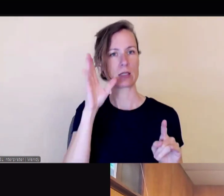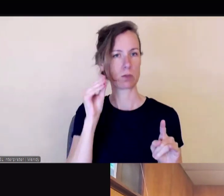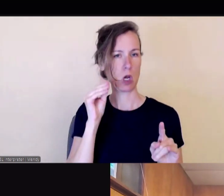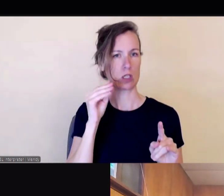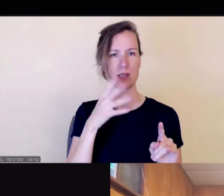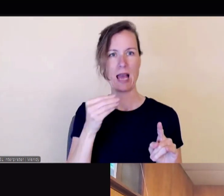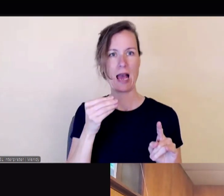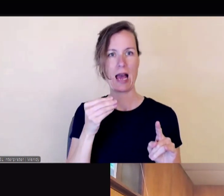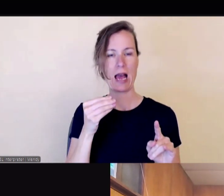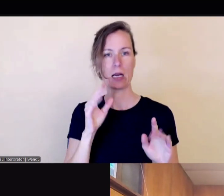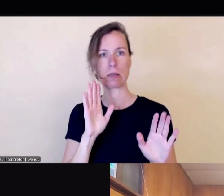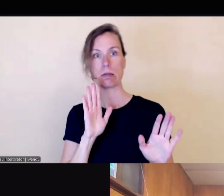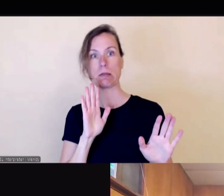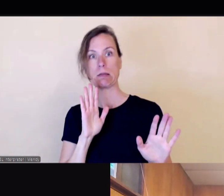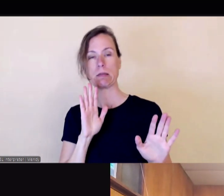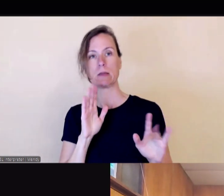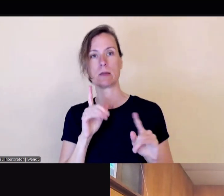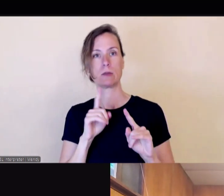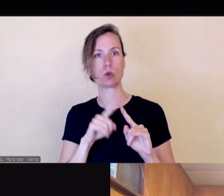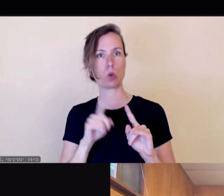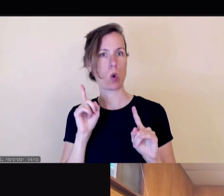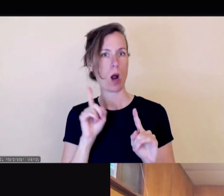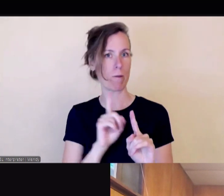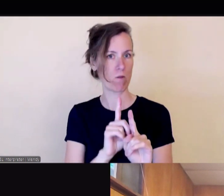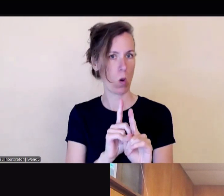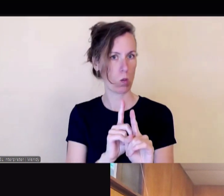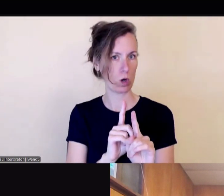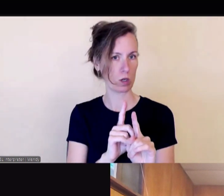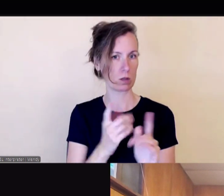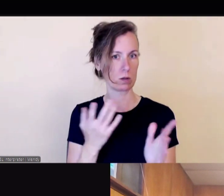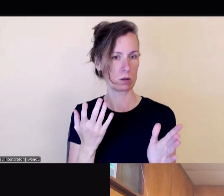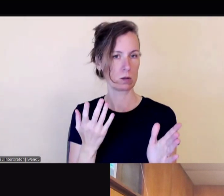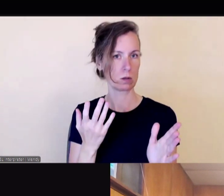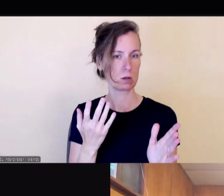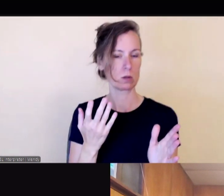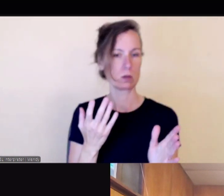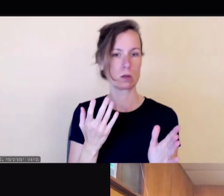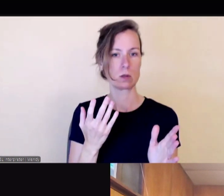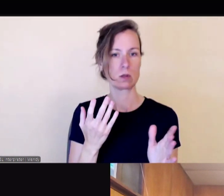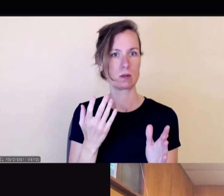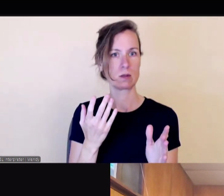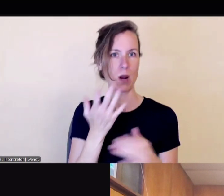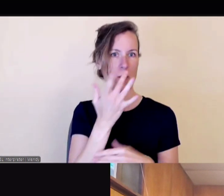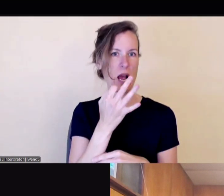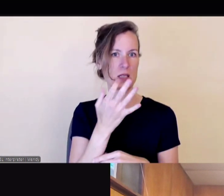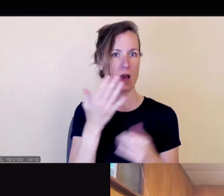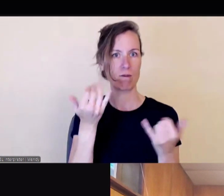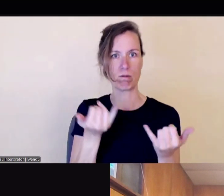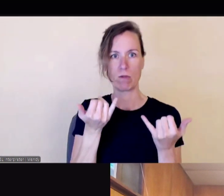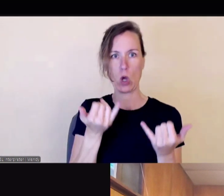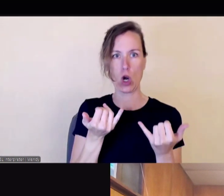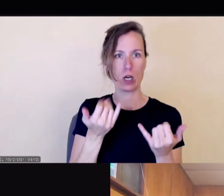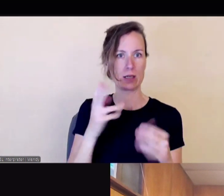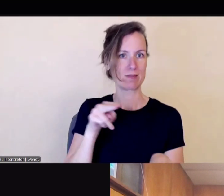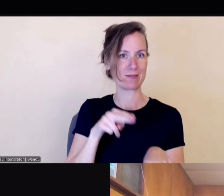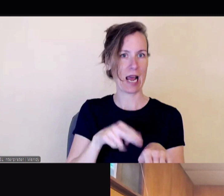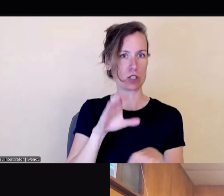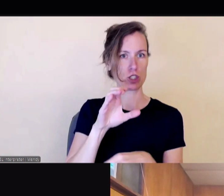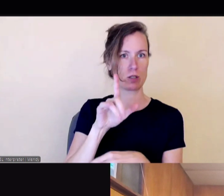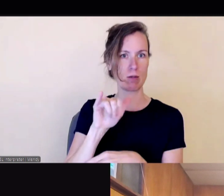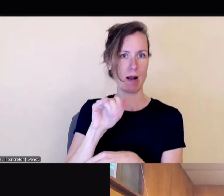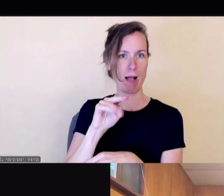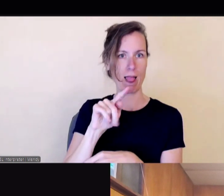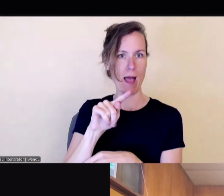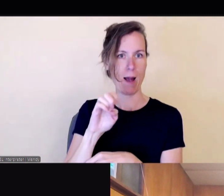current national climate, what would you say to them to encourage them to come forward? Would you maybe